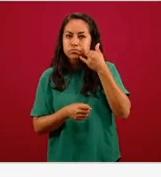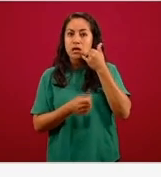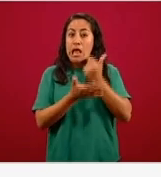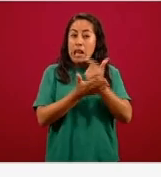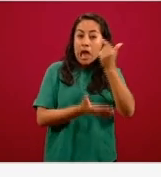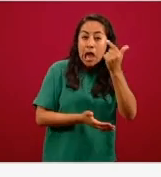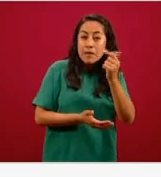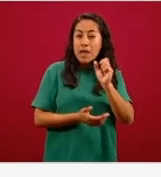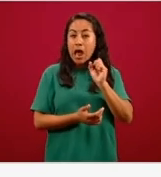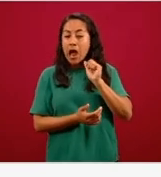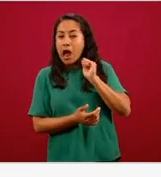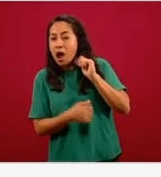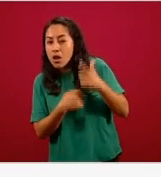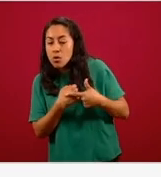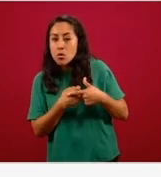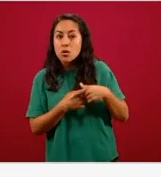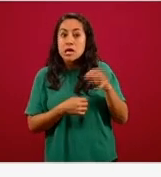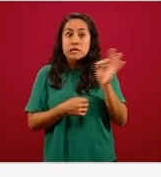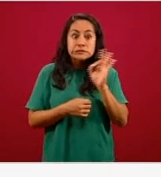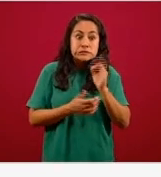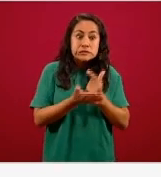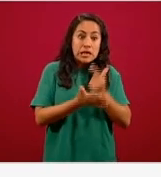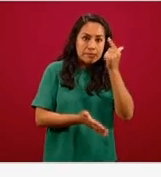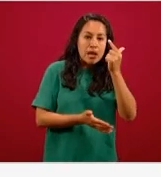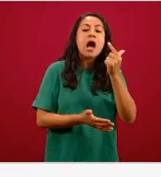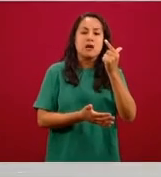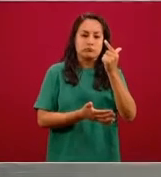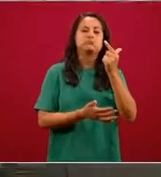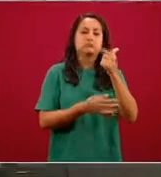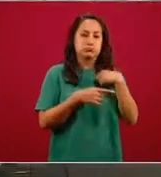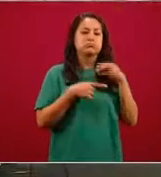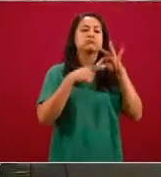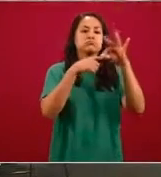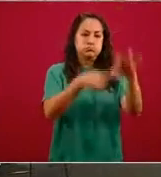COVID-19 related symptoms. They were all